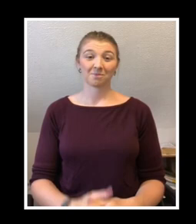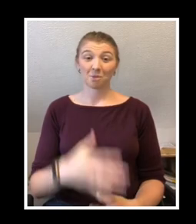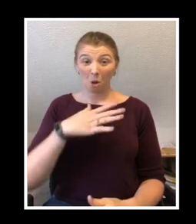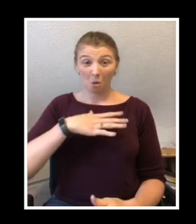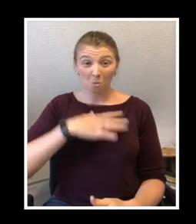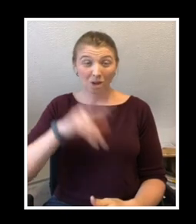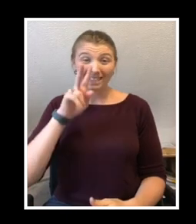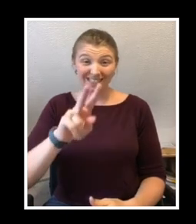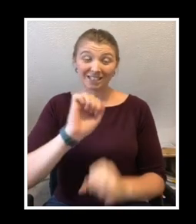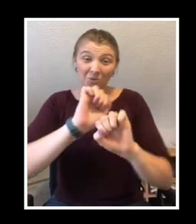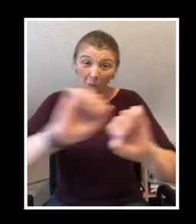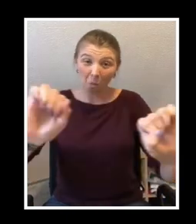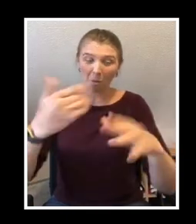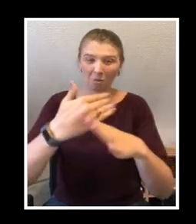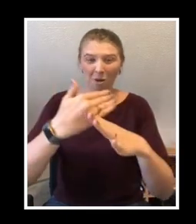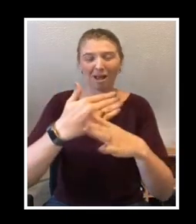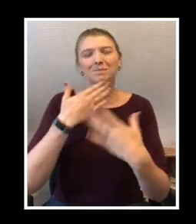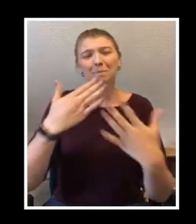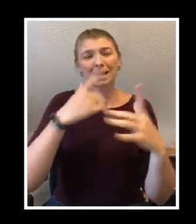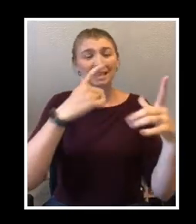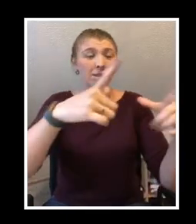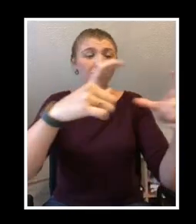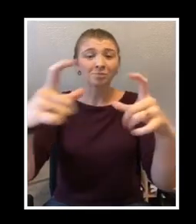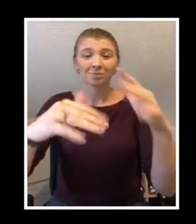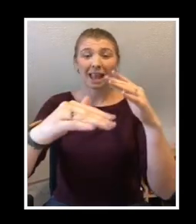I'd love to see your work. Please can you email in to